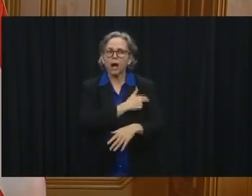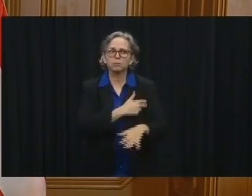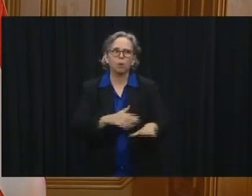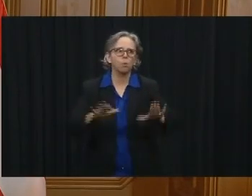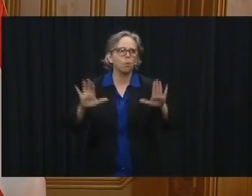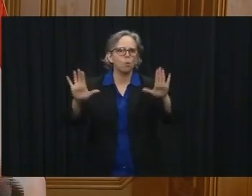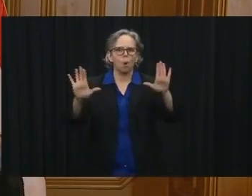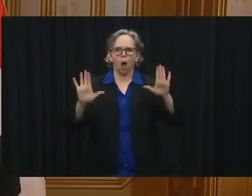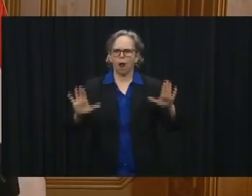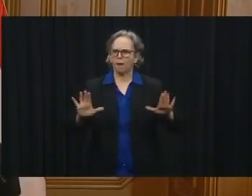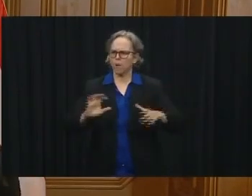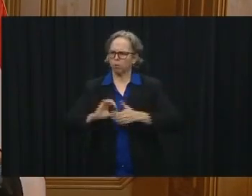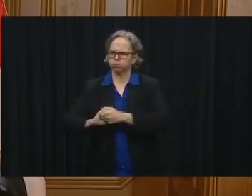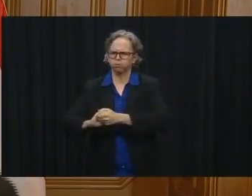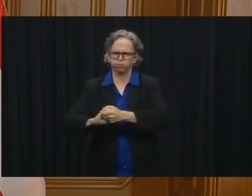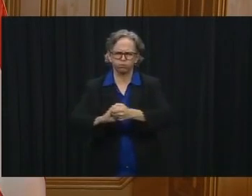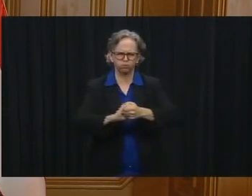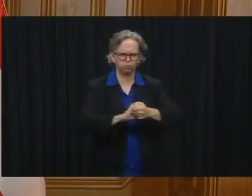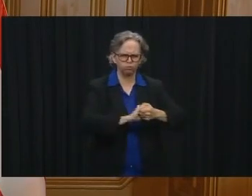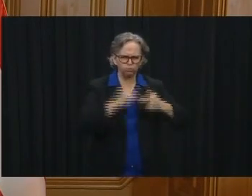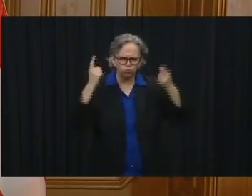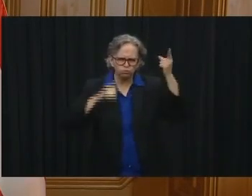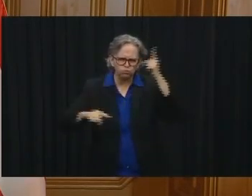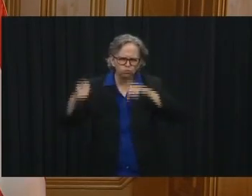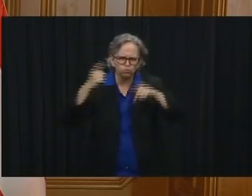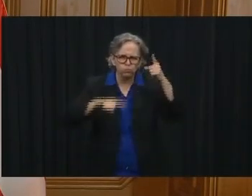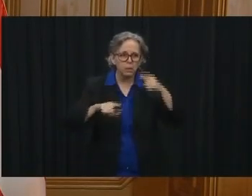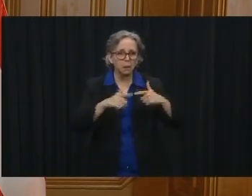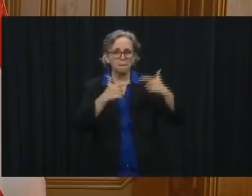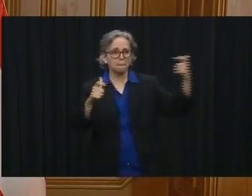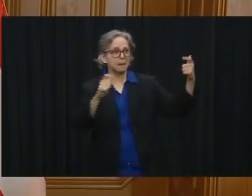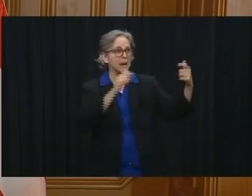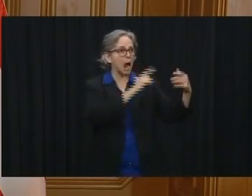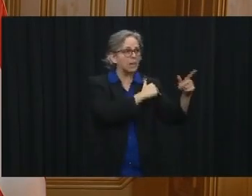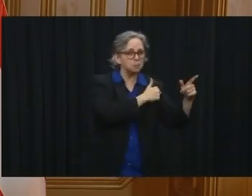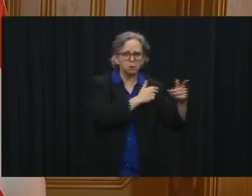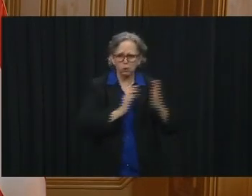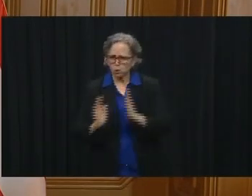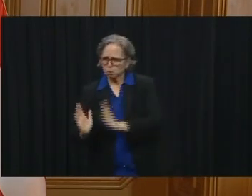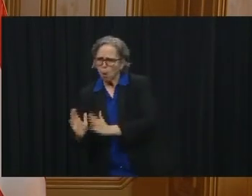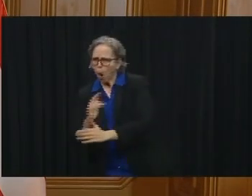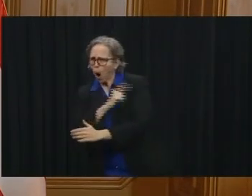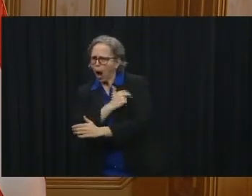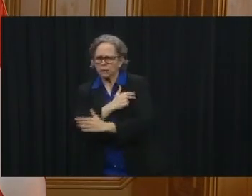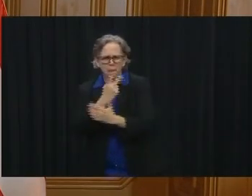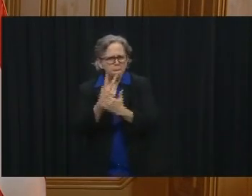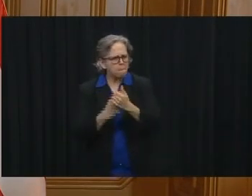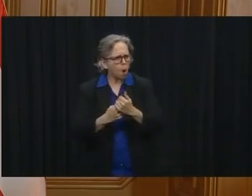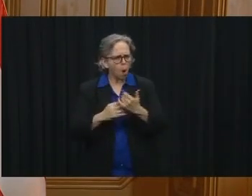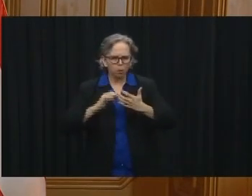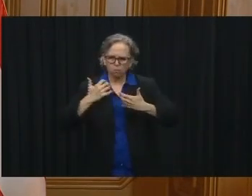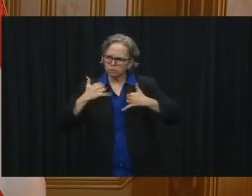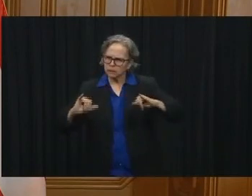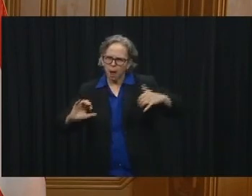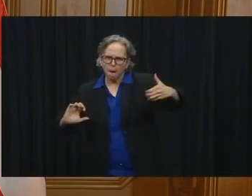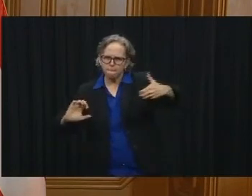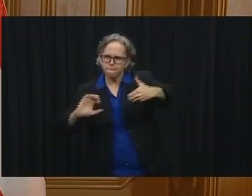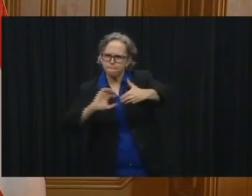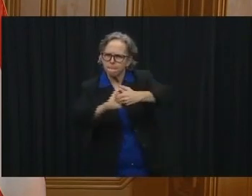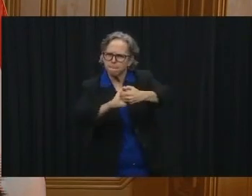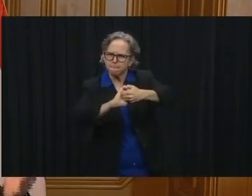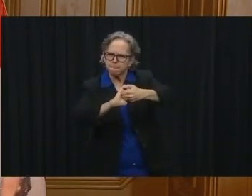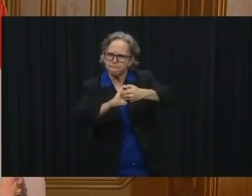job, both the bigger hospitals and the smaller hospitals, and we're trying to tie that all together. We're working